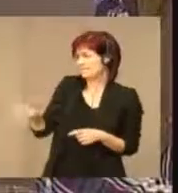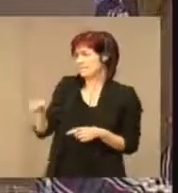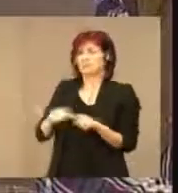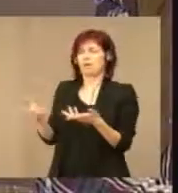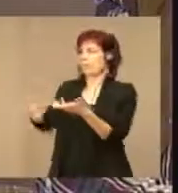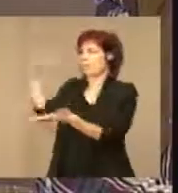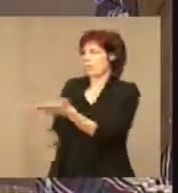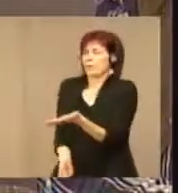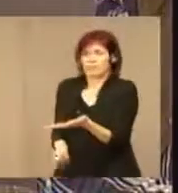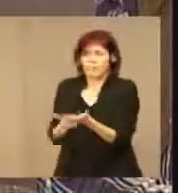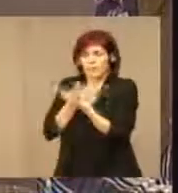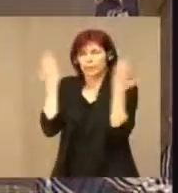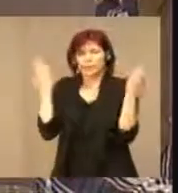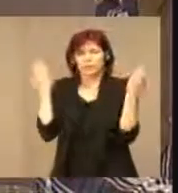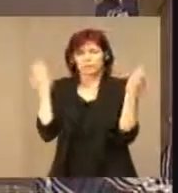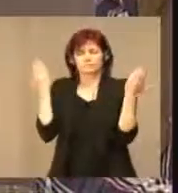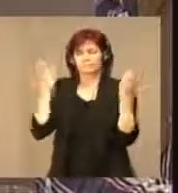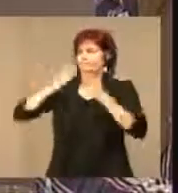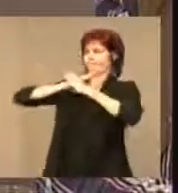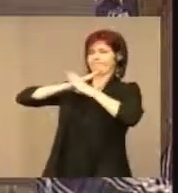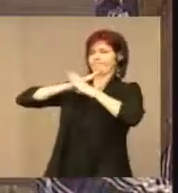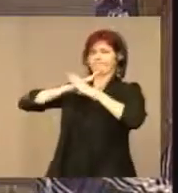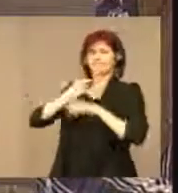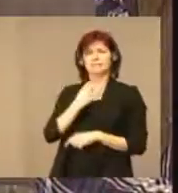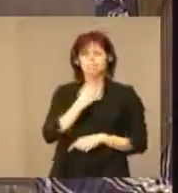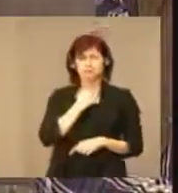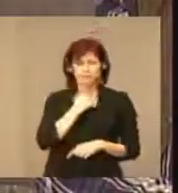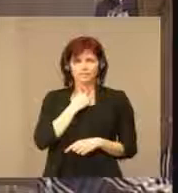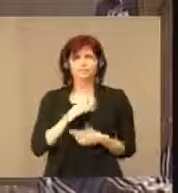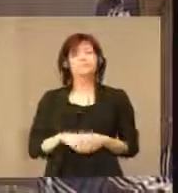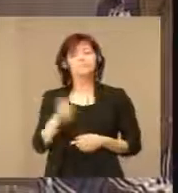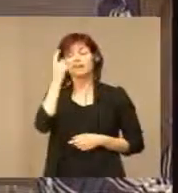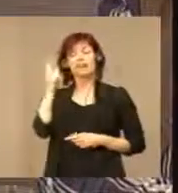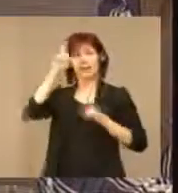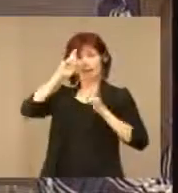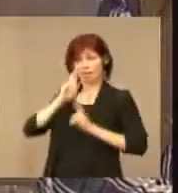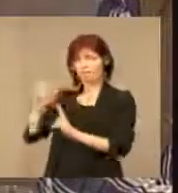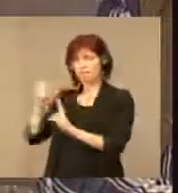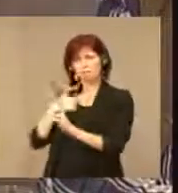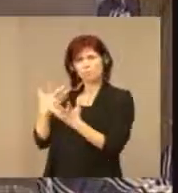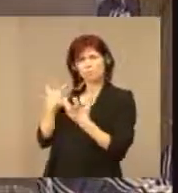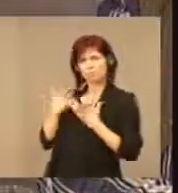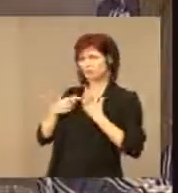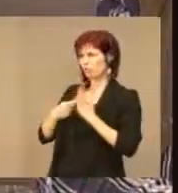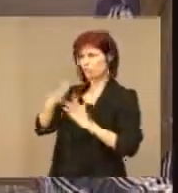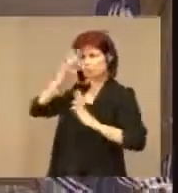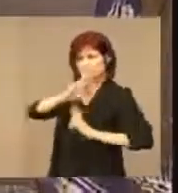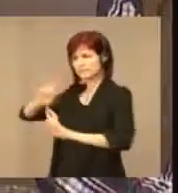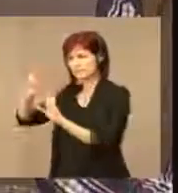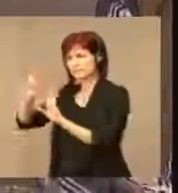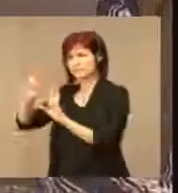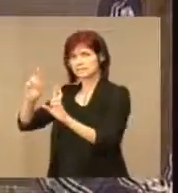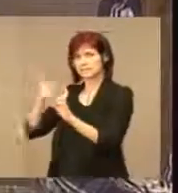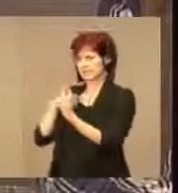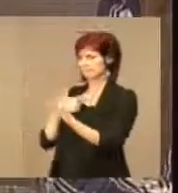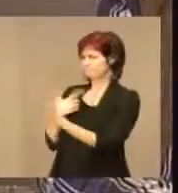airstrip, so that that elder, with whom we want to treat with respect and dignity, they face that barrier, and